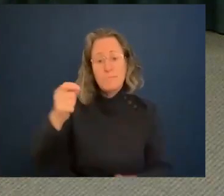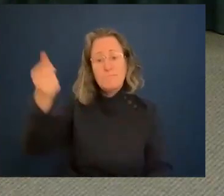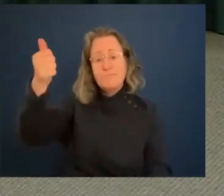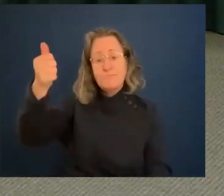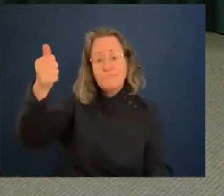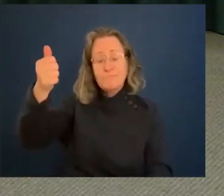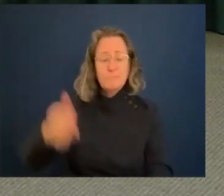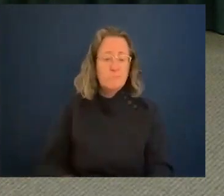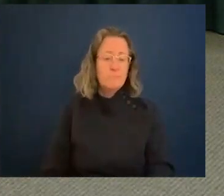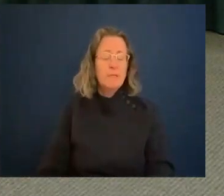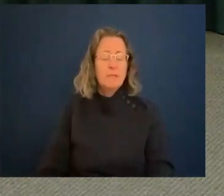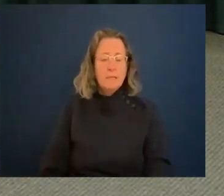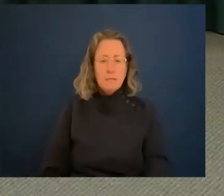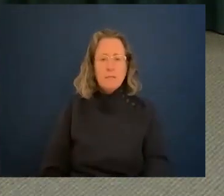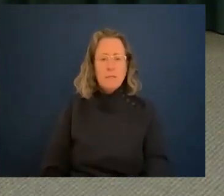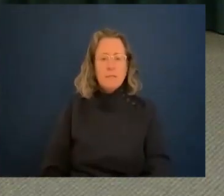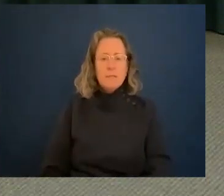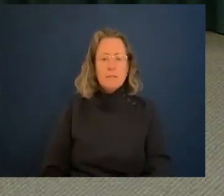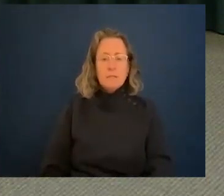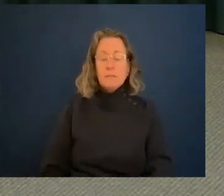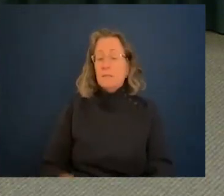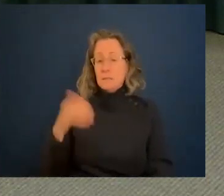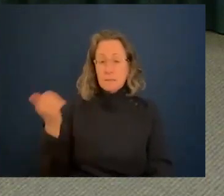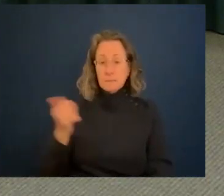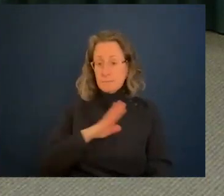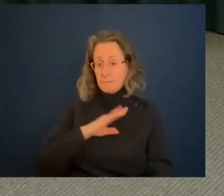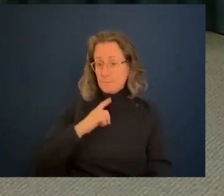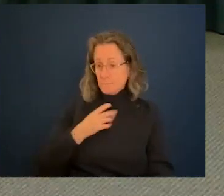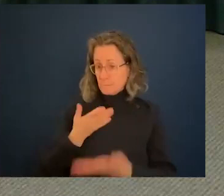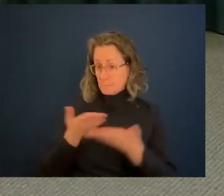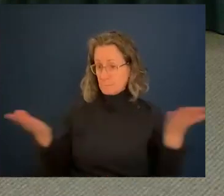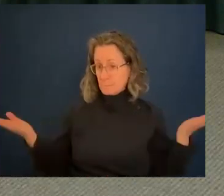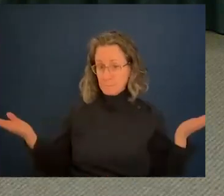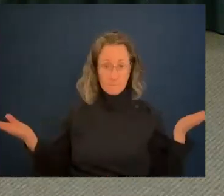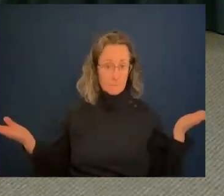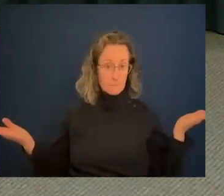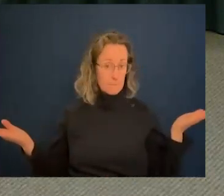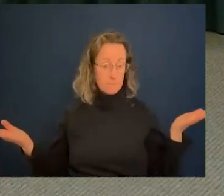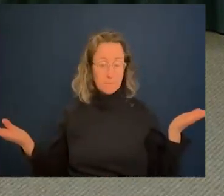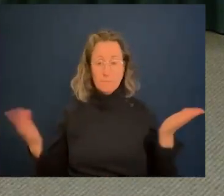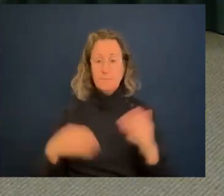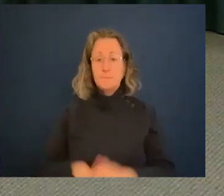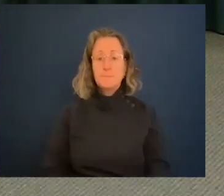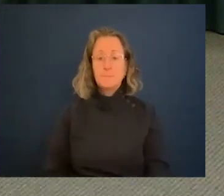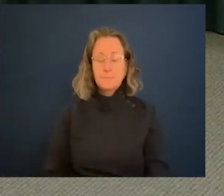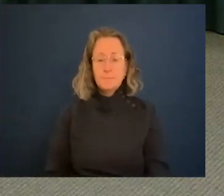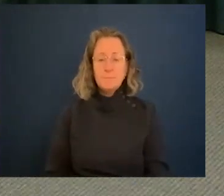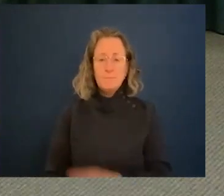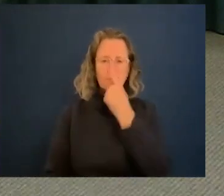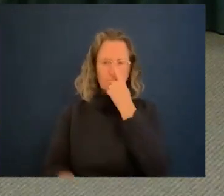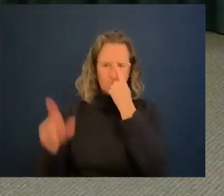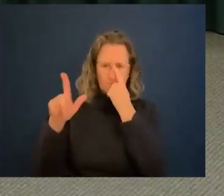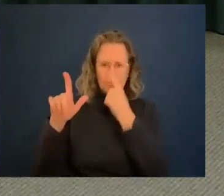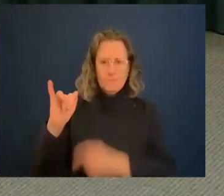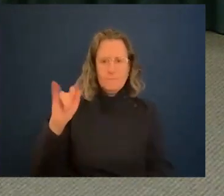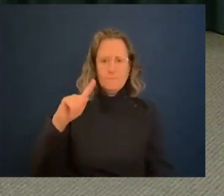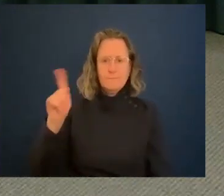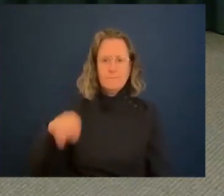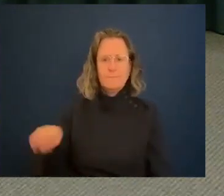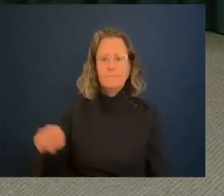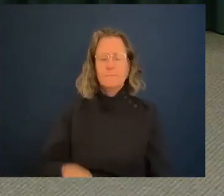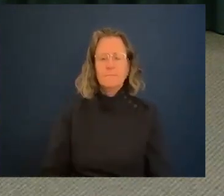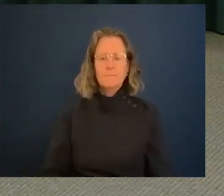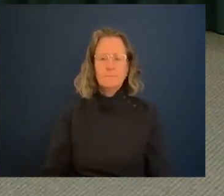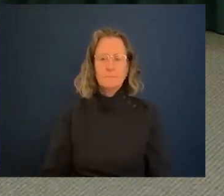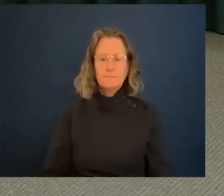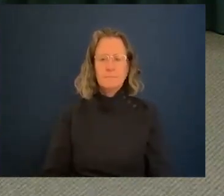done for the moment okay great other board members want to speak on this now um I I uh yes lisp um